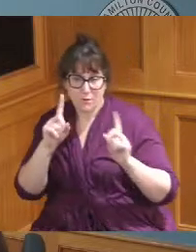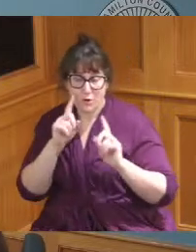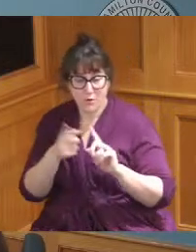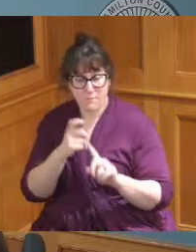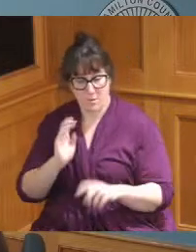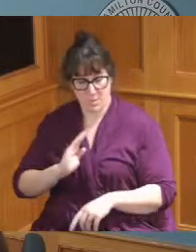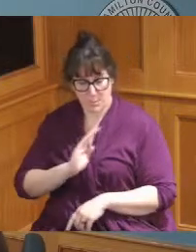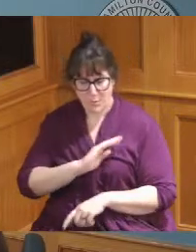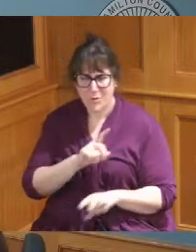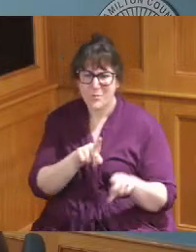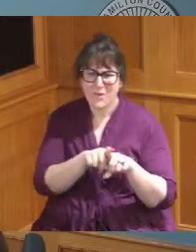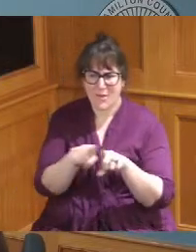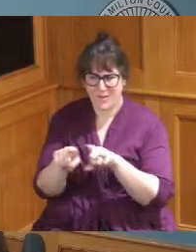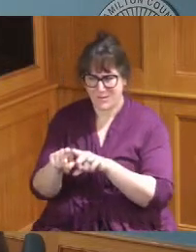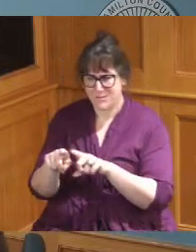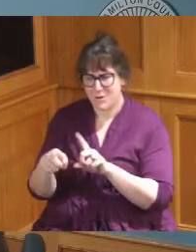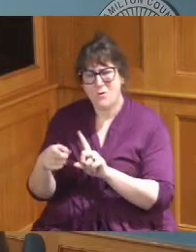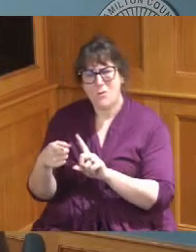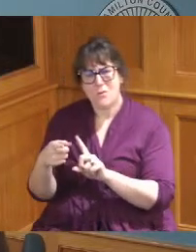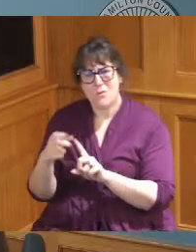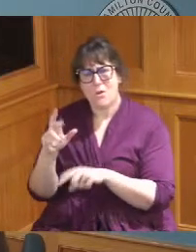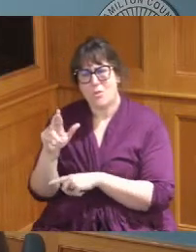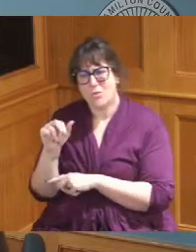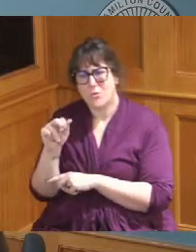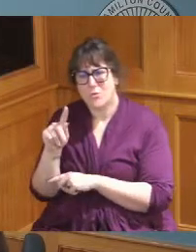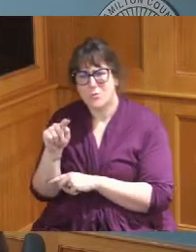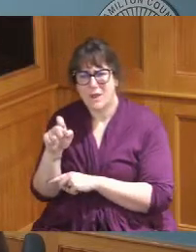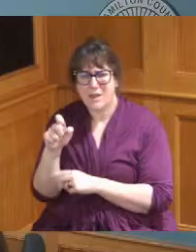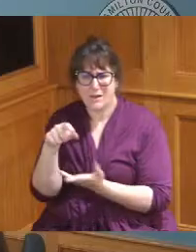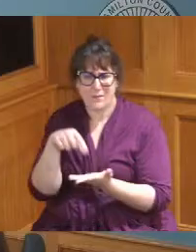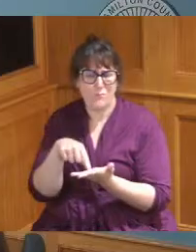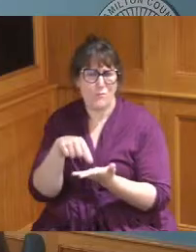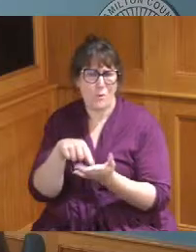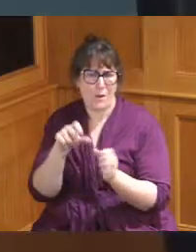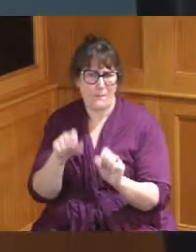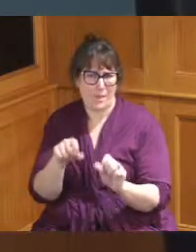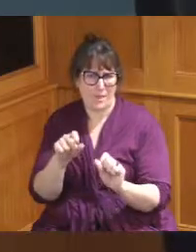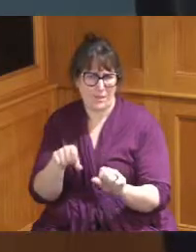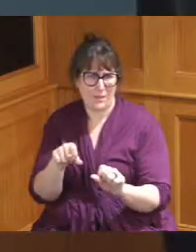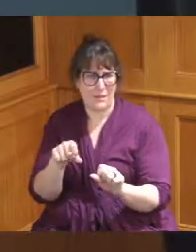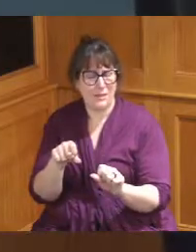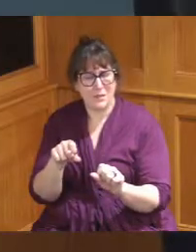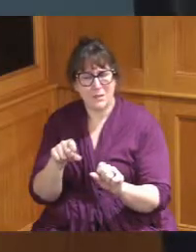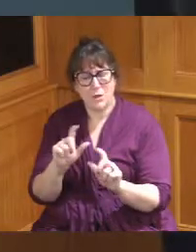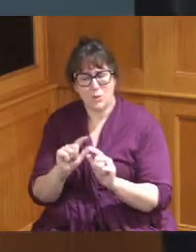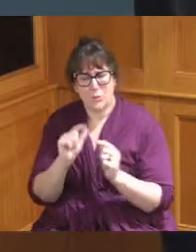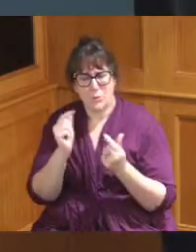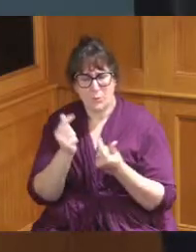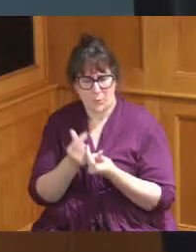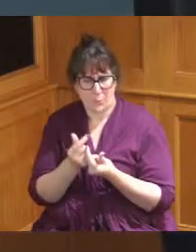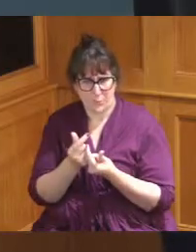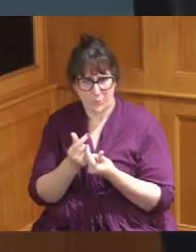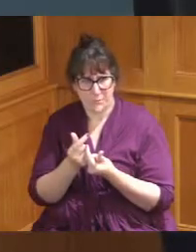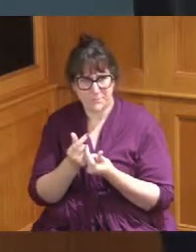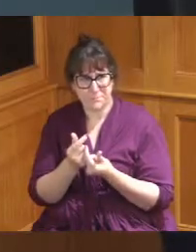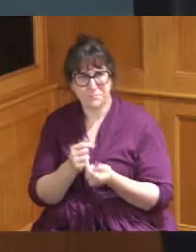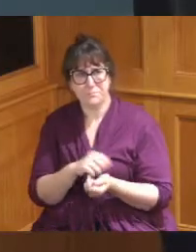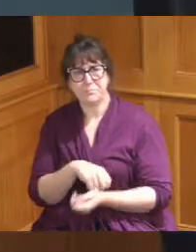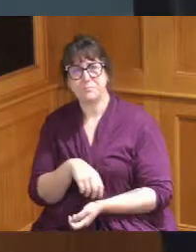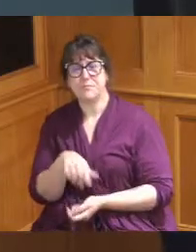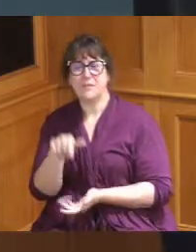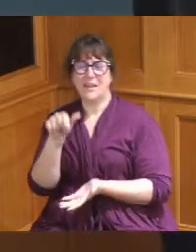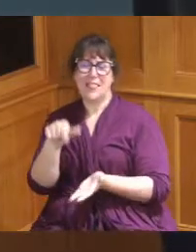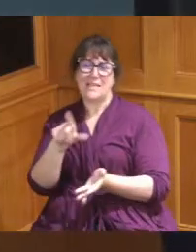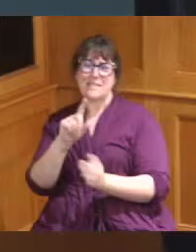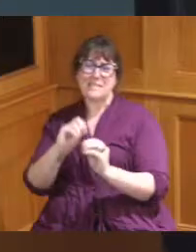board, from also, though, the rate affordability task force and the group that got together related to impervious surfaces. This is clearly